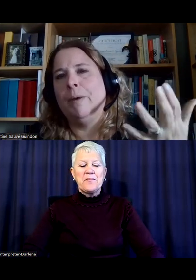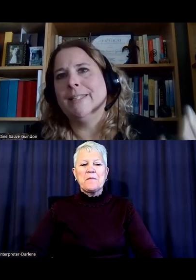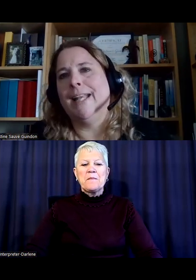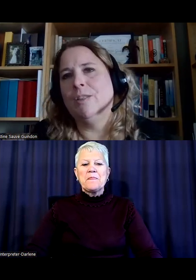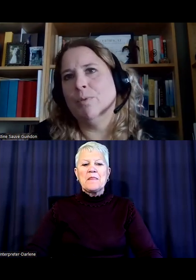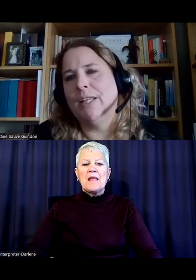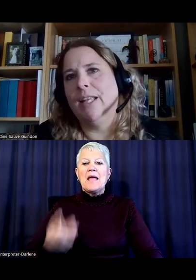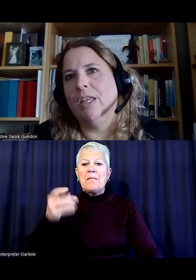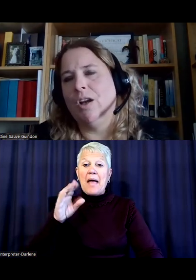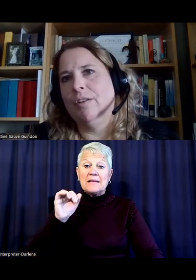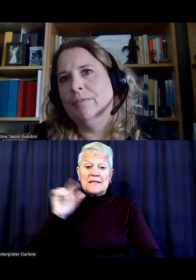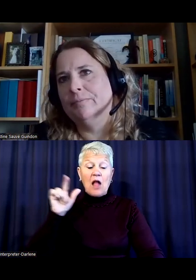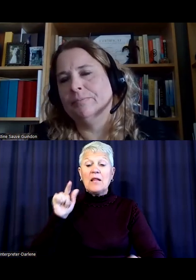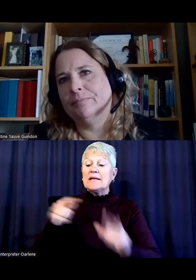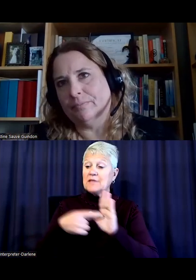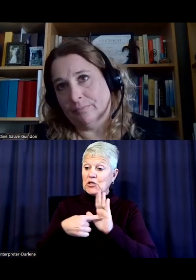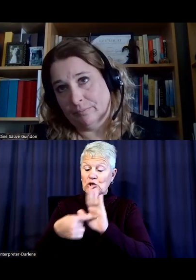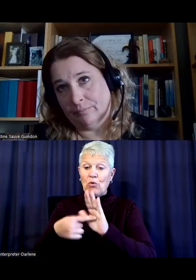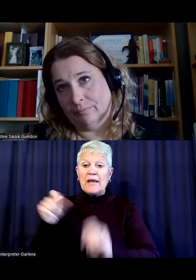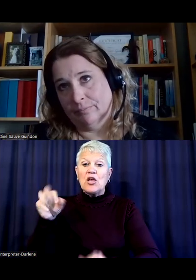So Pascal is presenting the yarn.